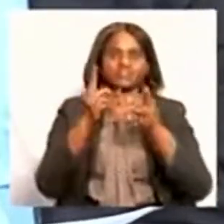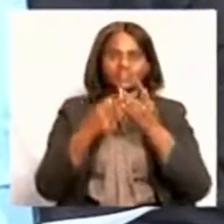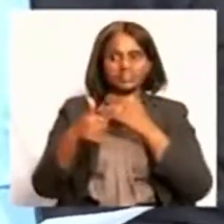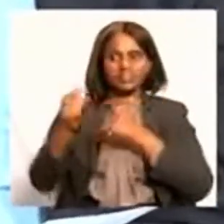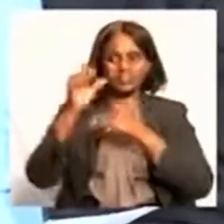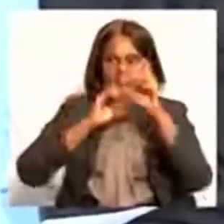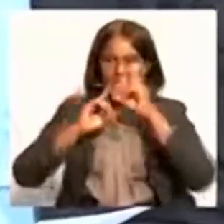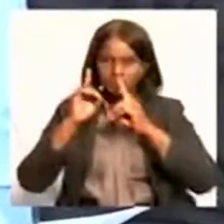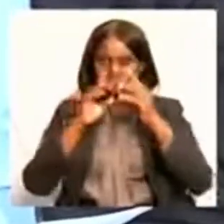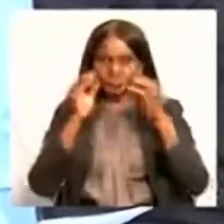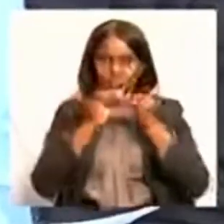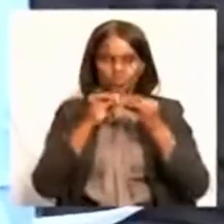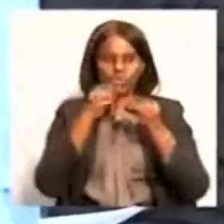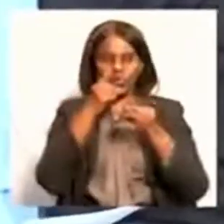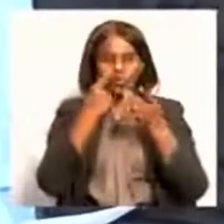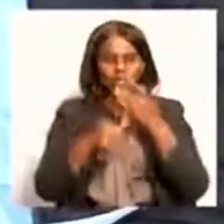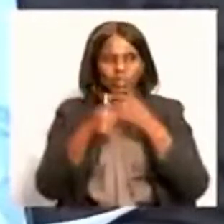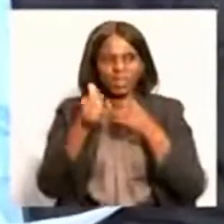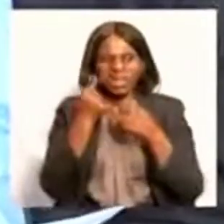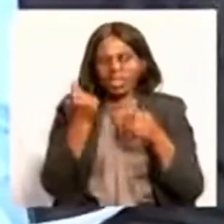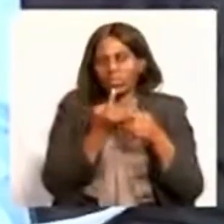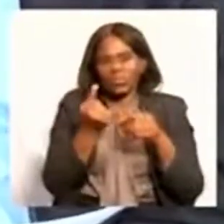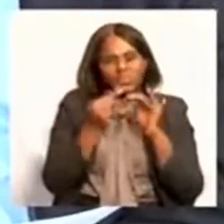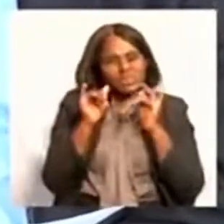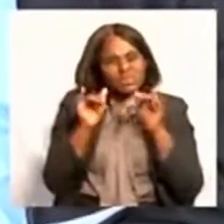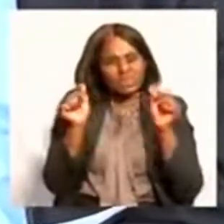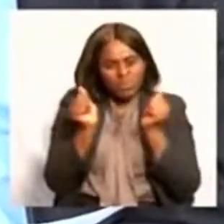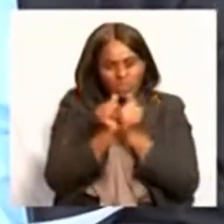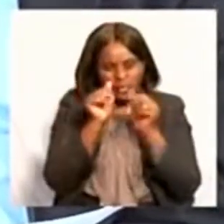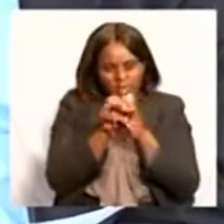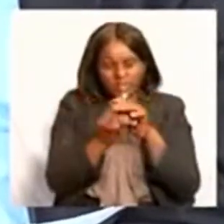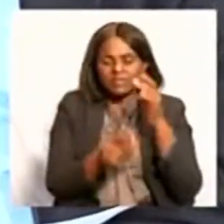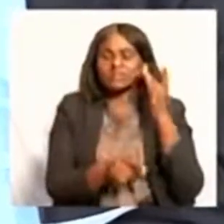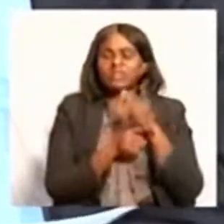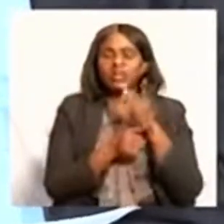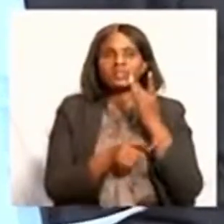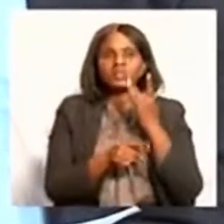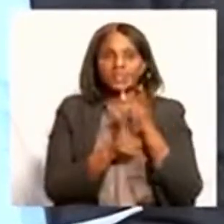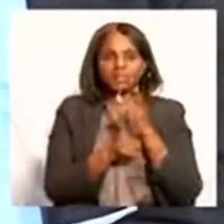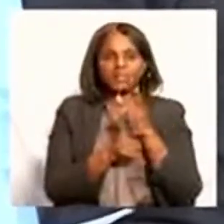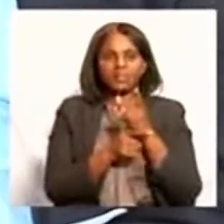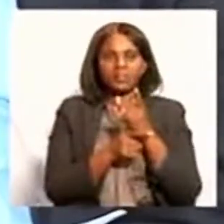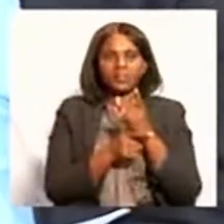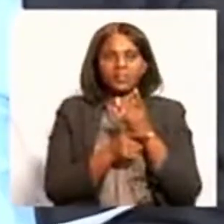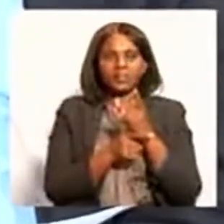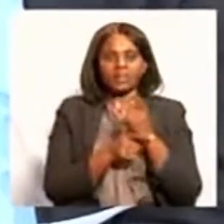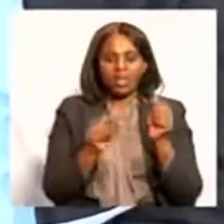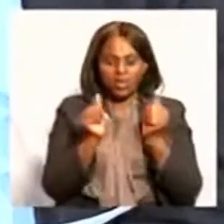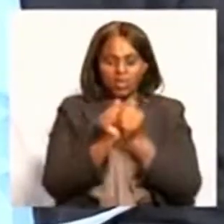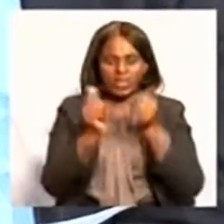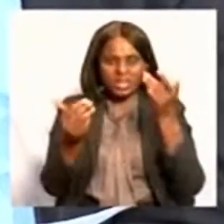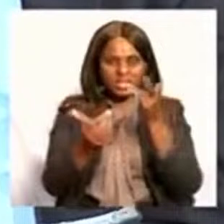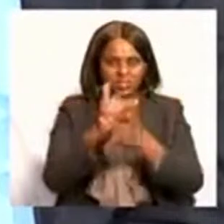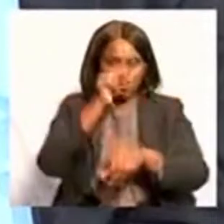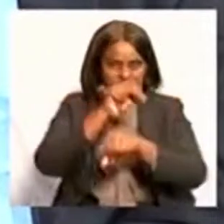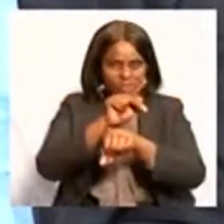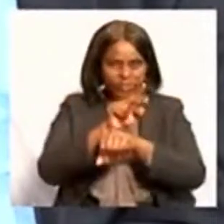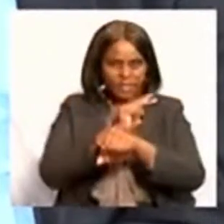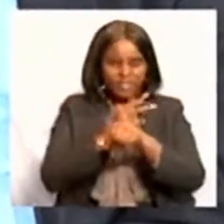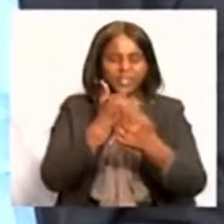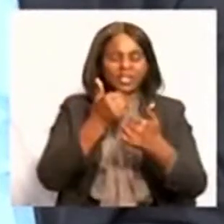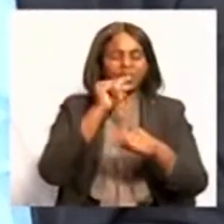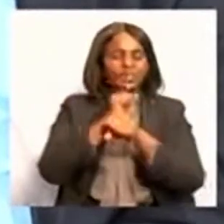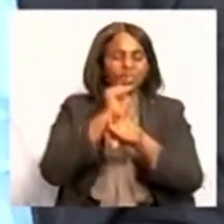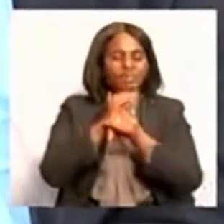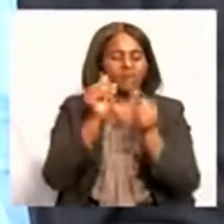engage CSOs are those who are domiciled within the urban areas. Yes. But now with a new project that we have, we are working also